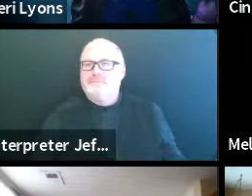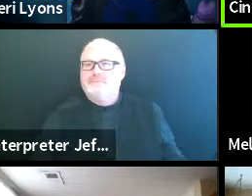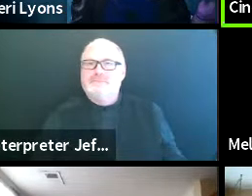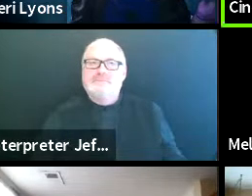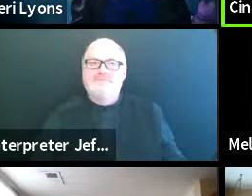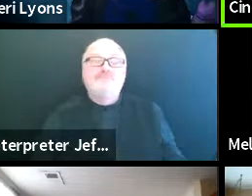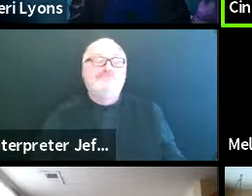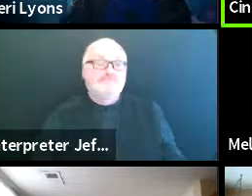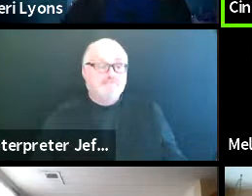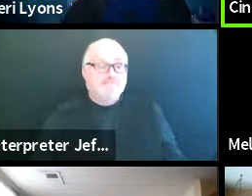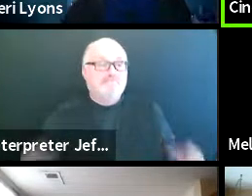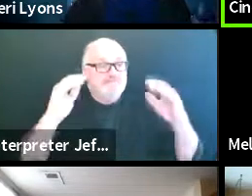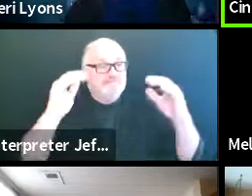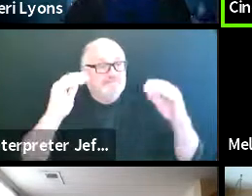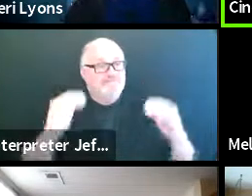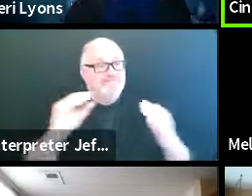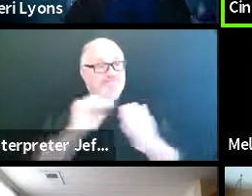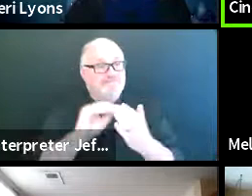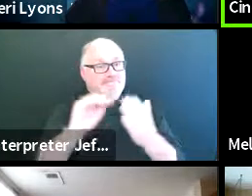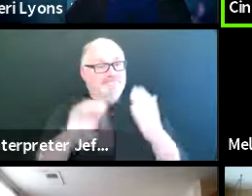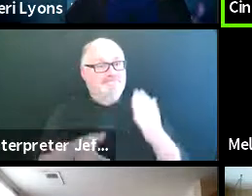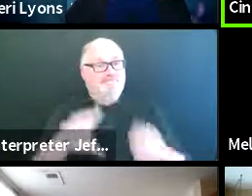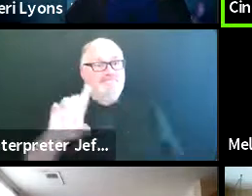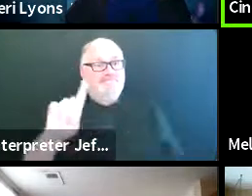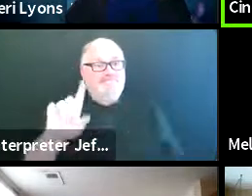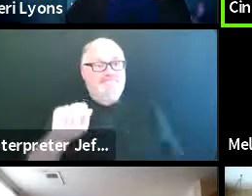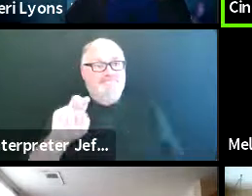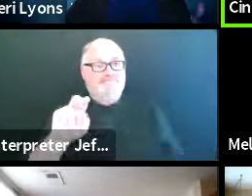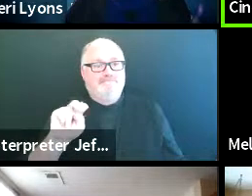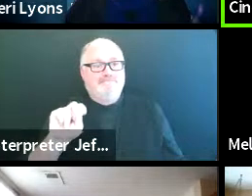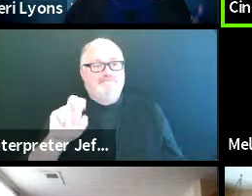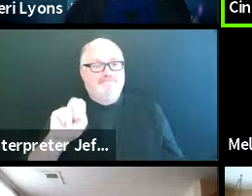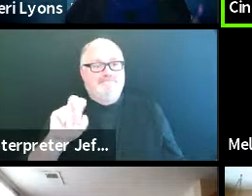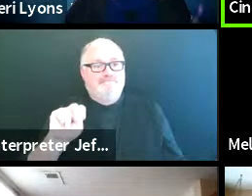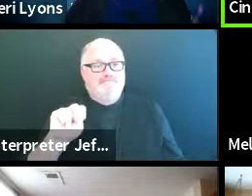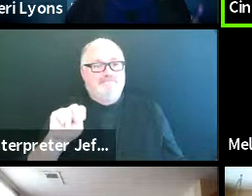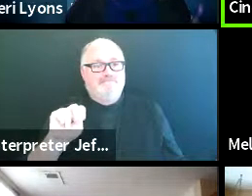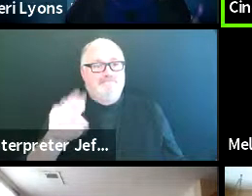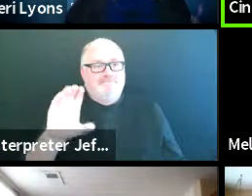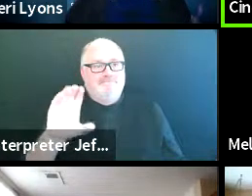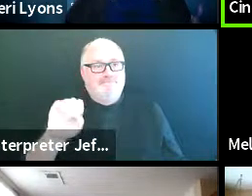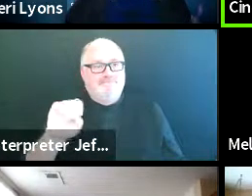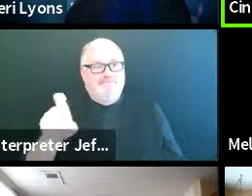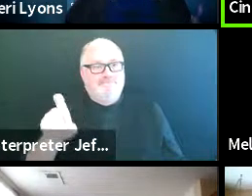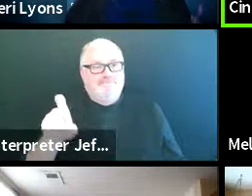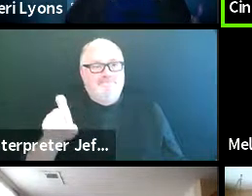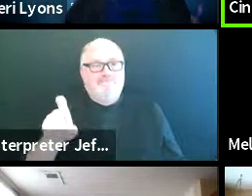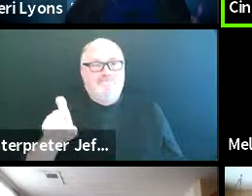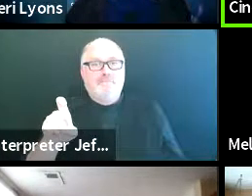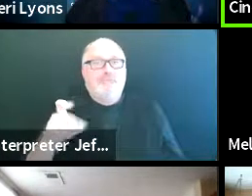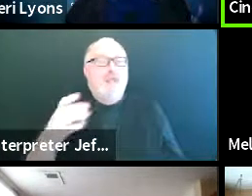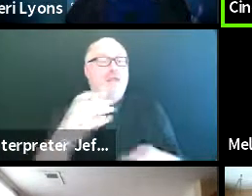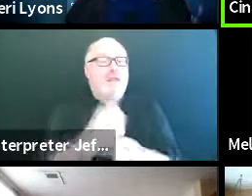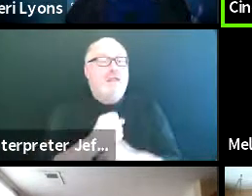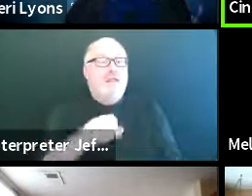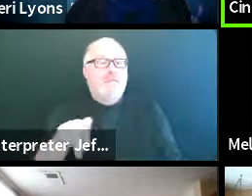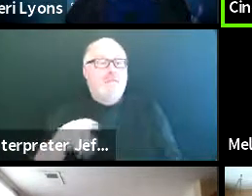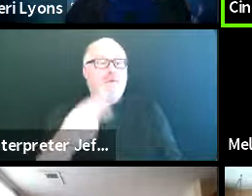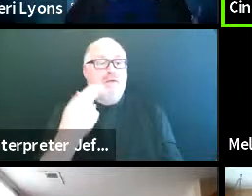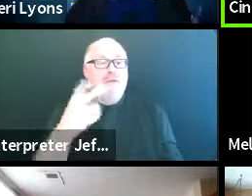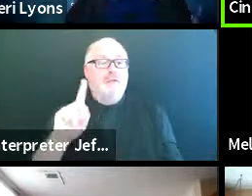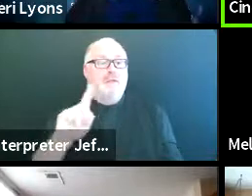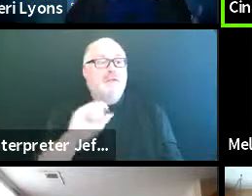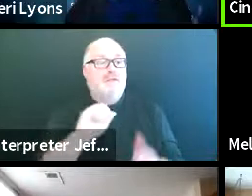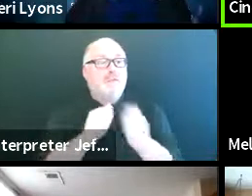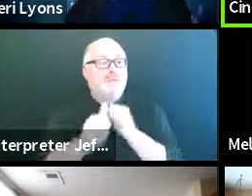All right, our next student is Dannon Cox. Dannon Cox is receiving PhD in